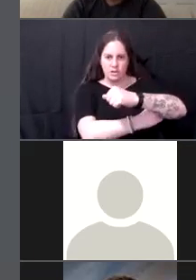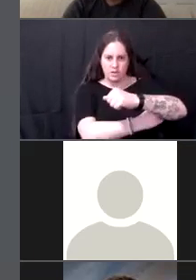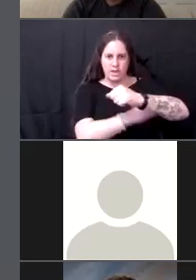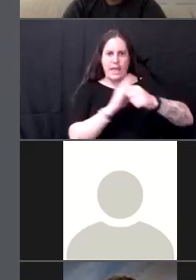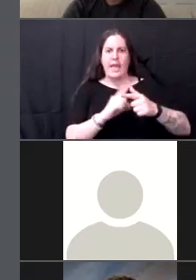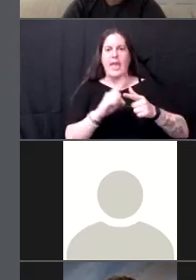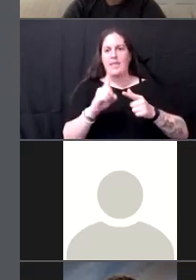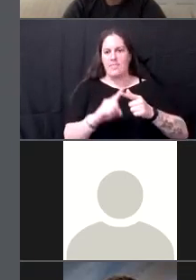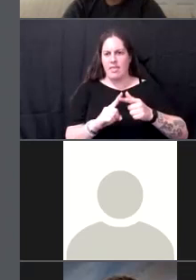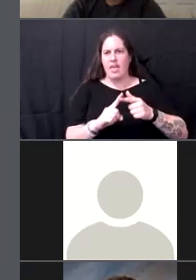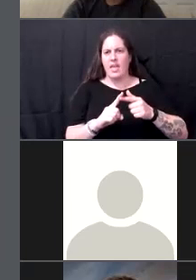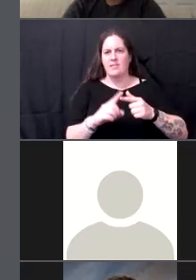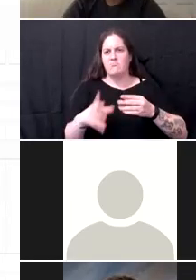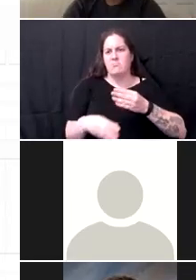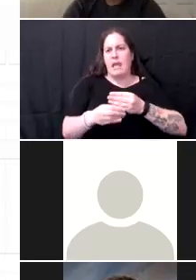All right.